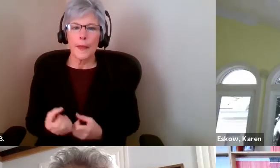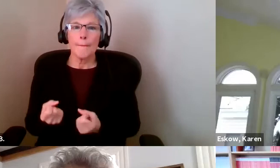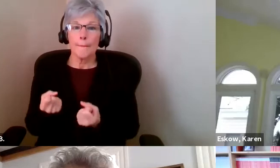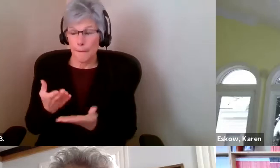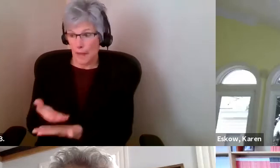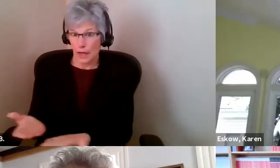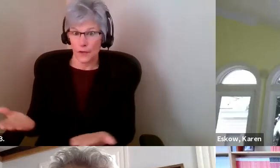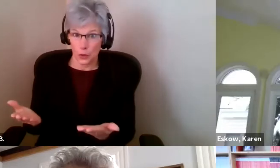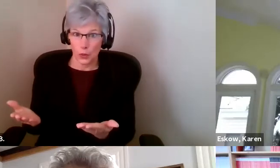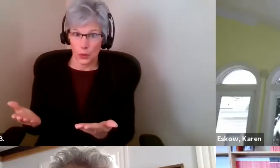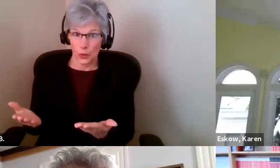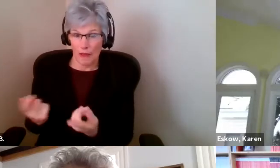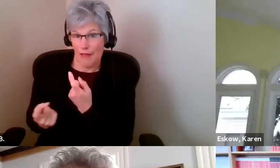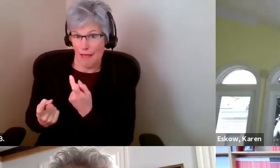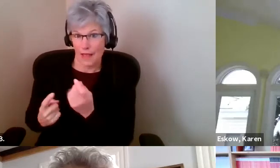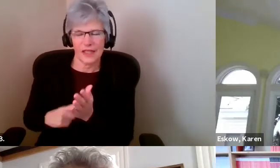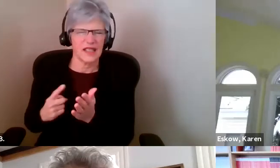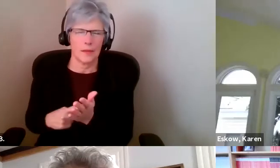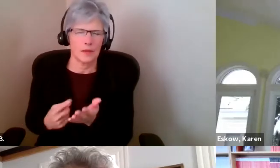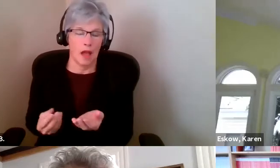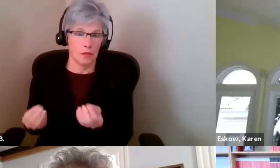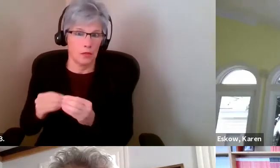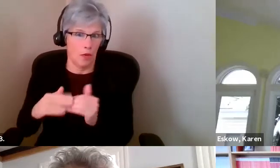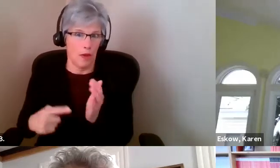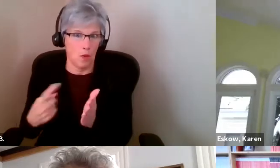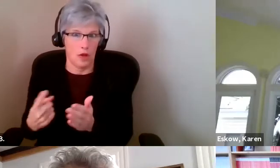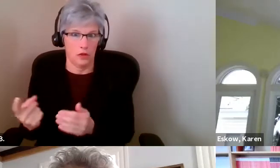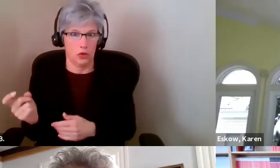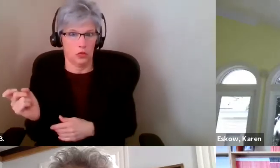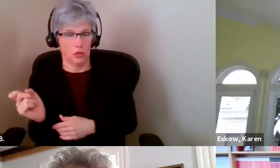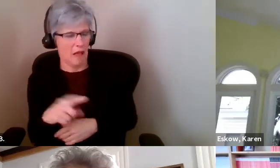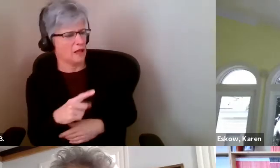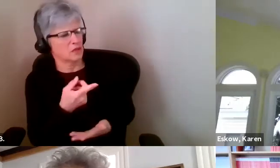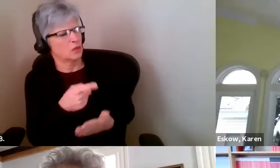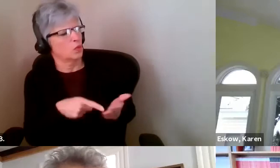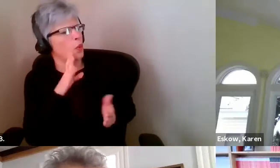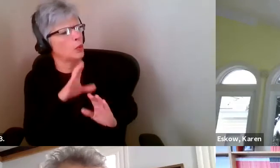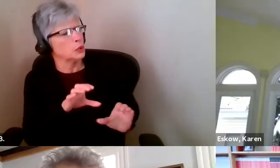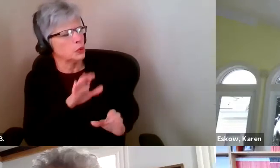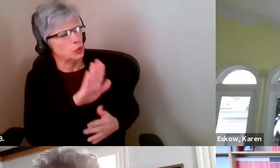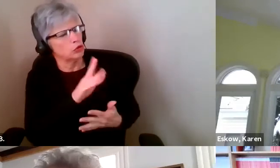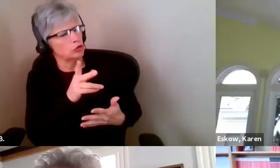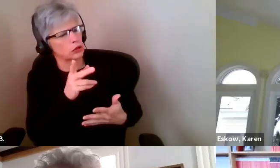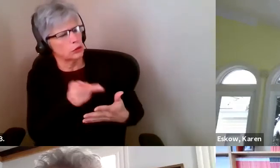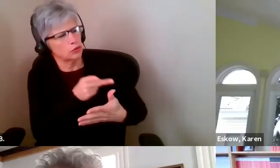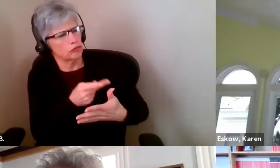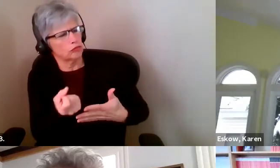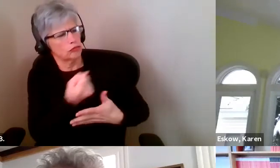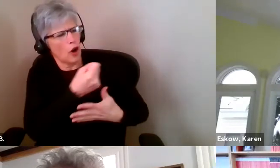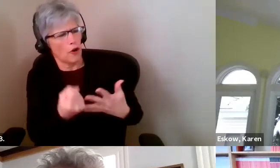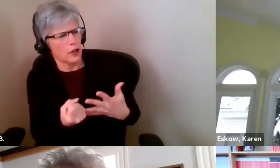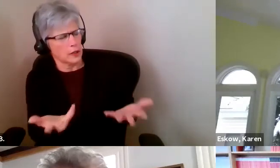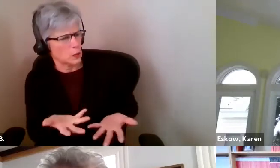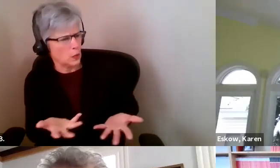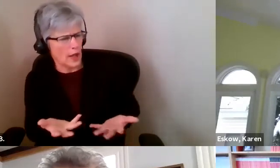sometimes more than once, well, what are you going to do? Okay, so here you are, the new dean. What are you going to do? What are your priorities? So I want